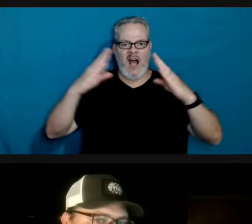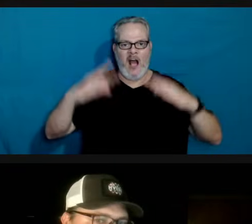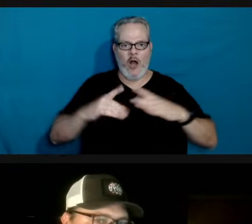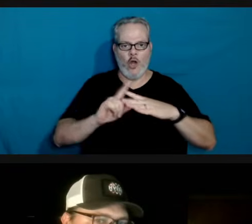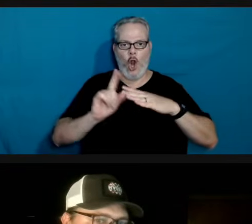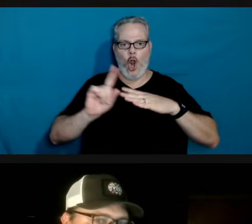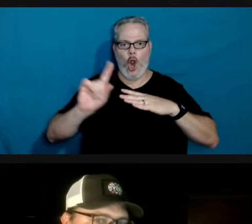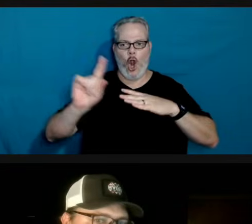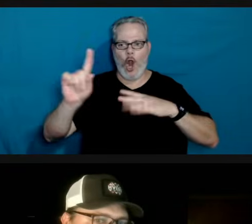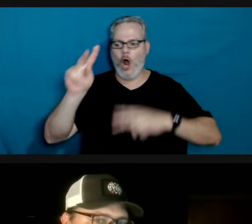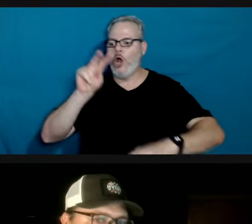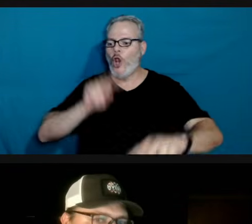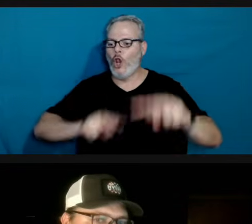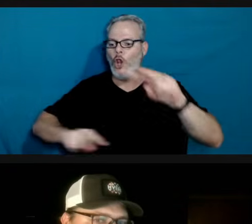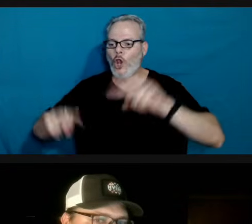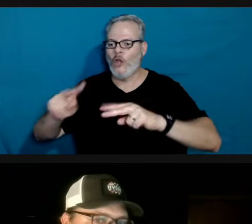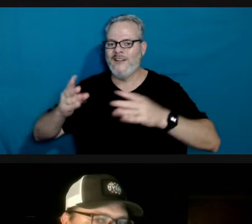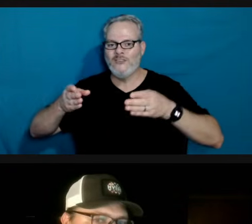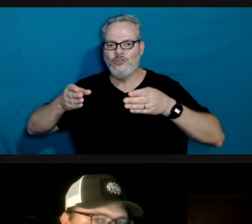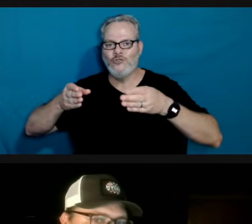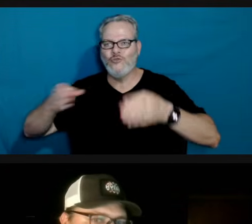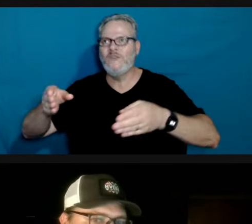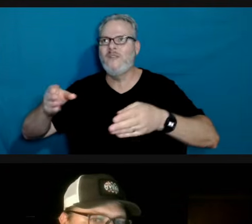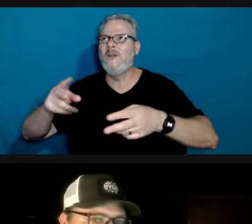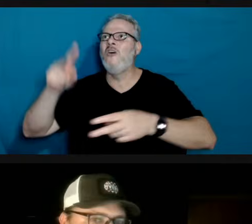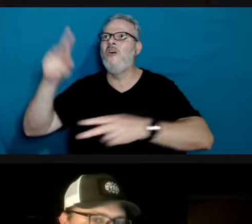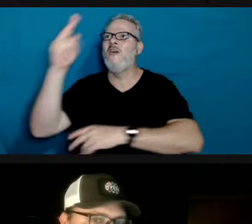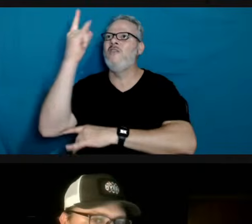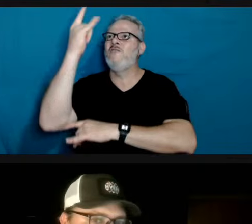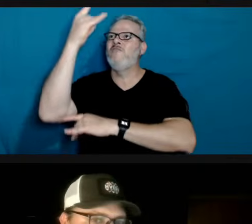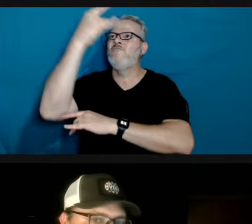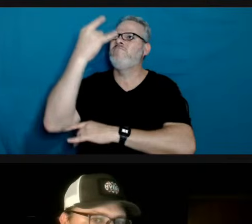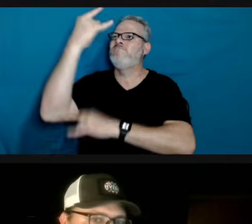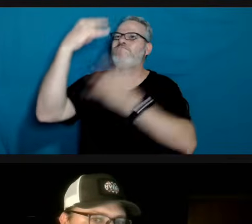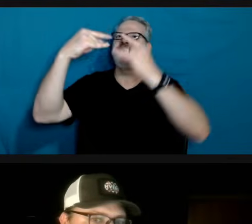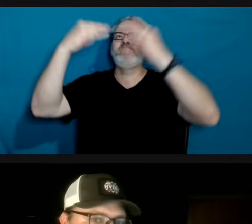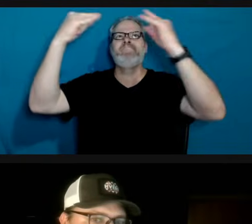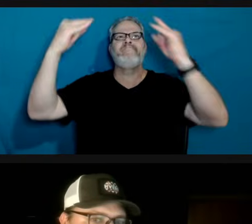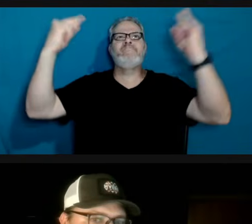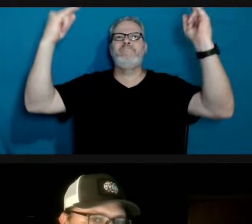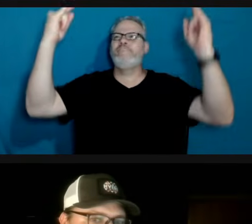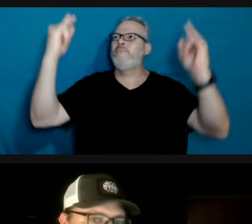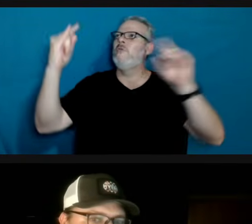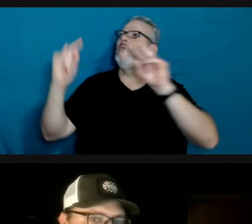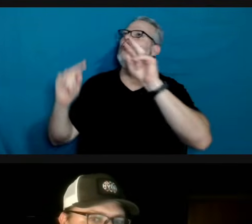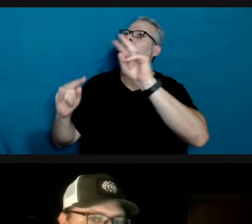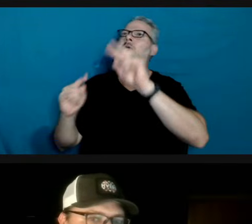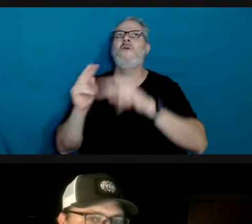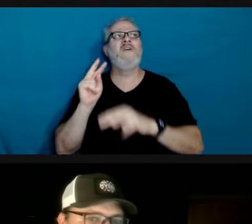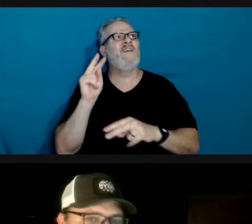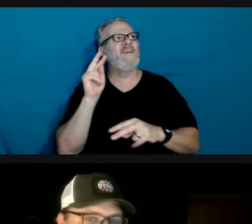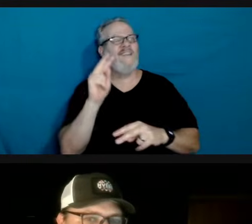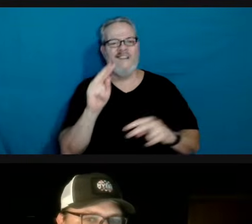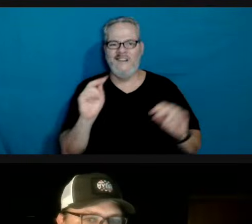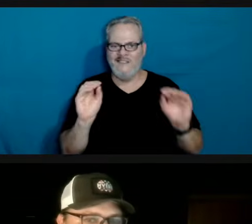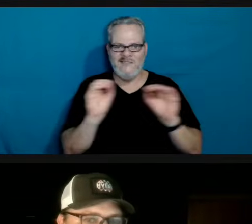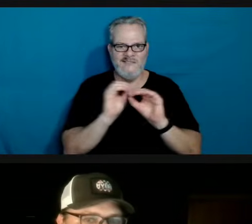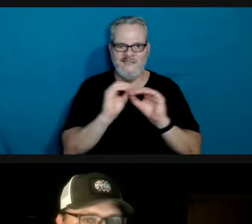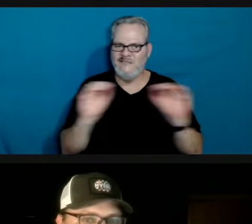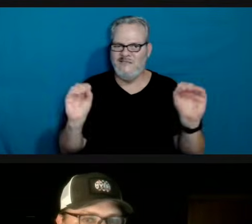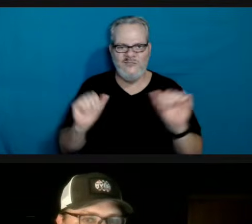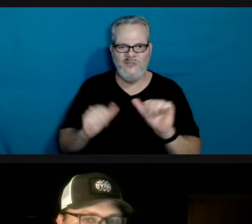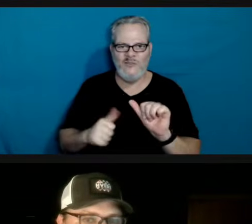it, looking at the transformer that they need to work on, and see if they've done anything or not, right? And that's not a great